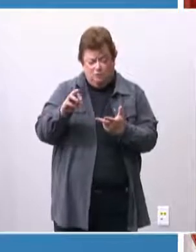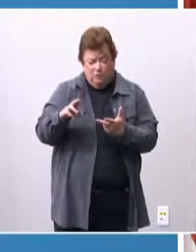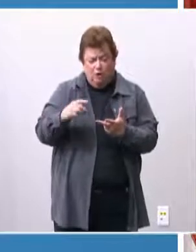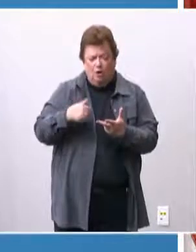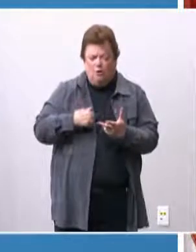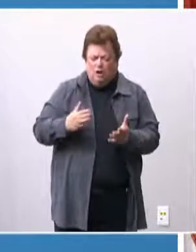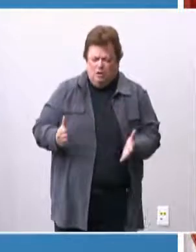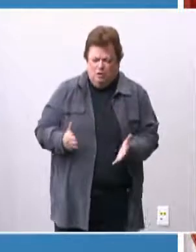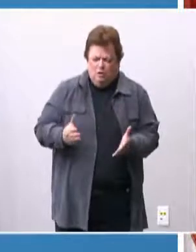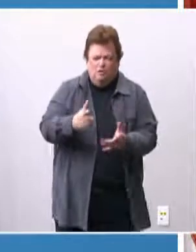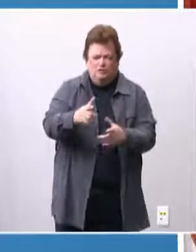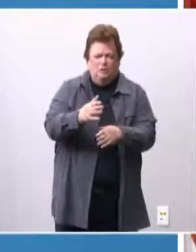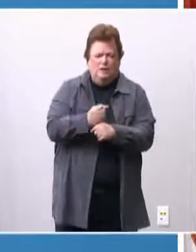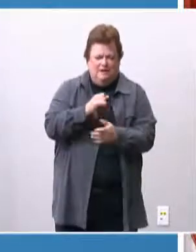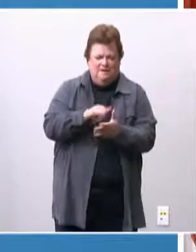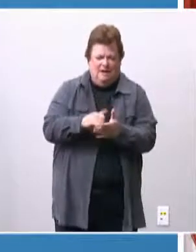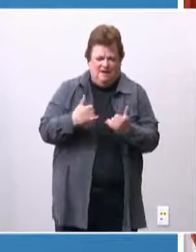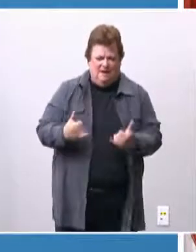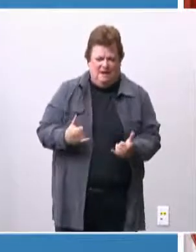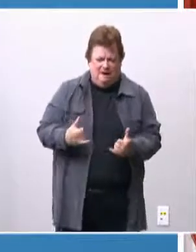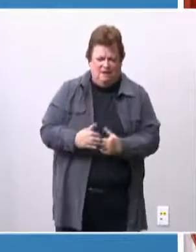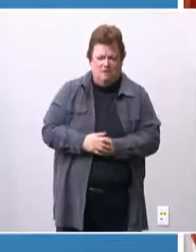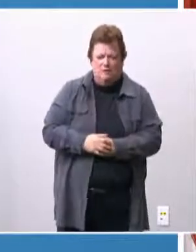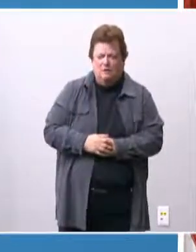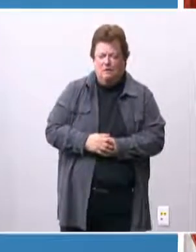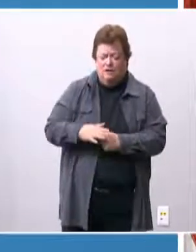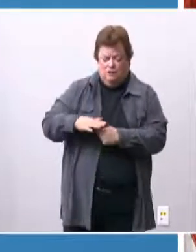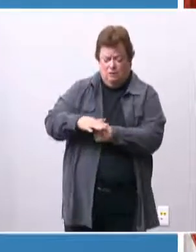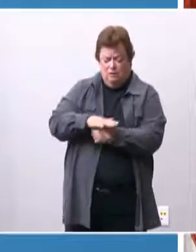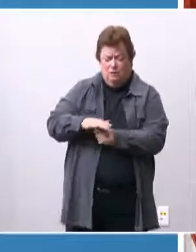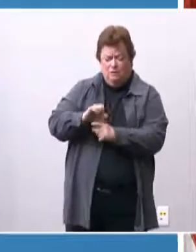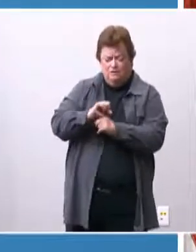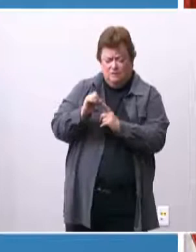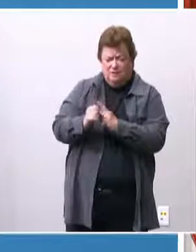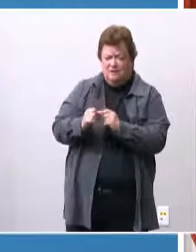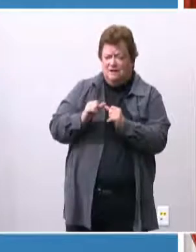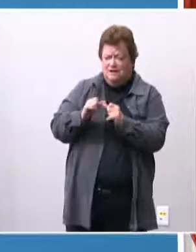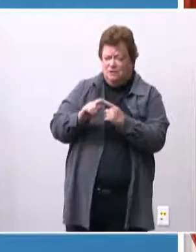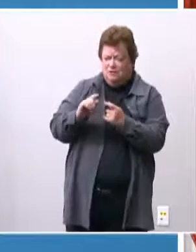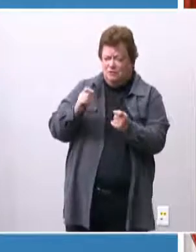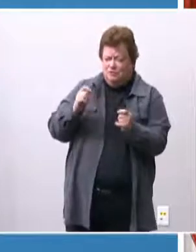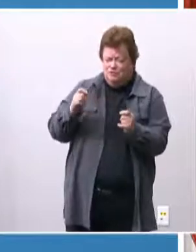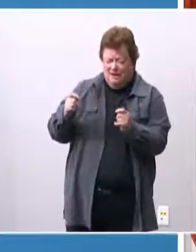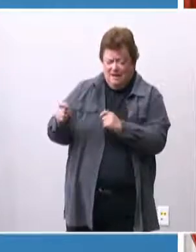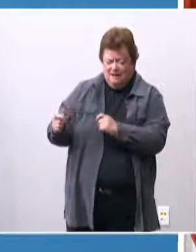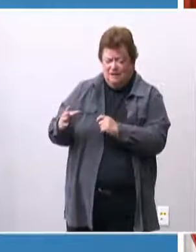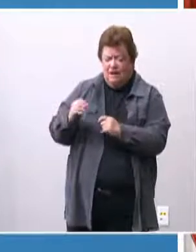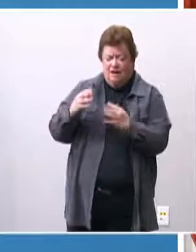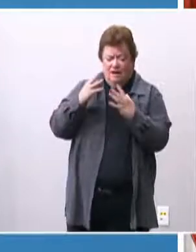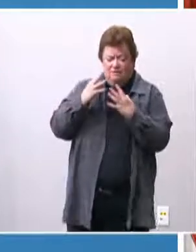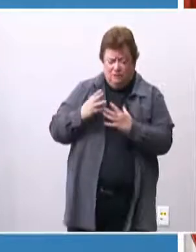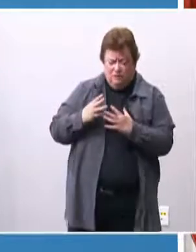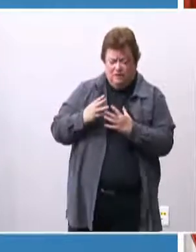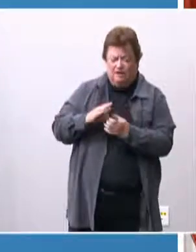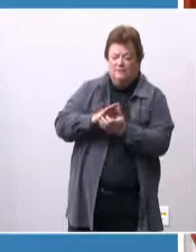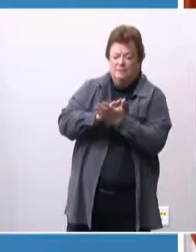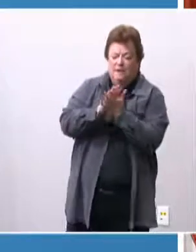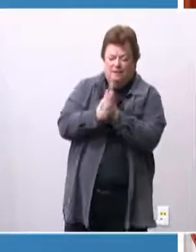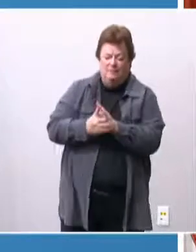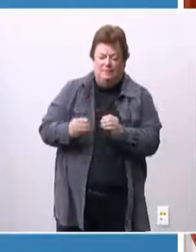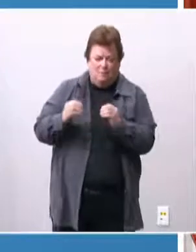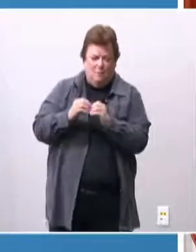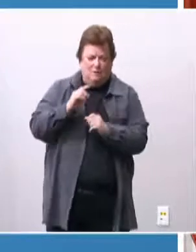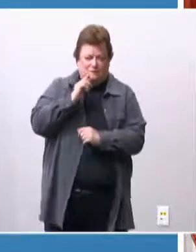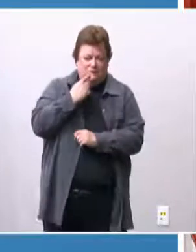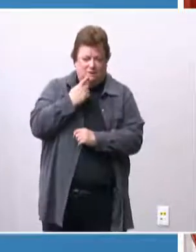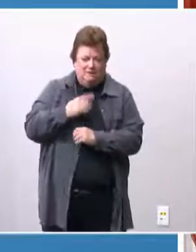urge you to get it now. Our local situation continues to change, and unfortunately, it's becoming more